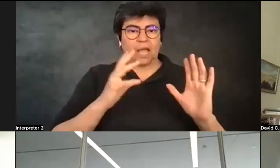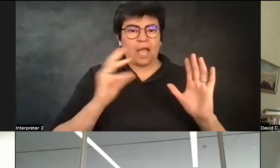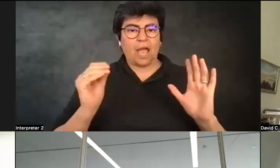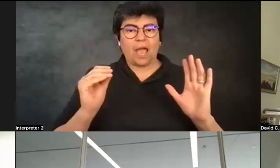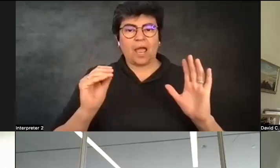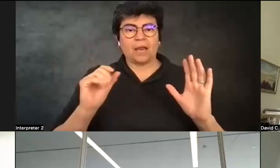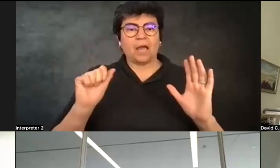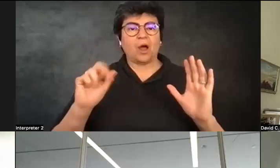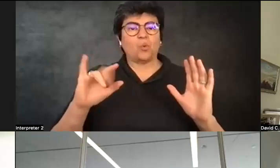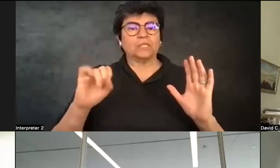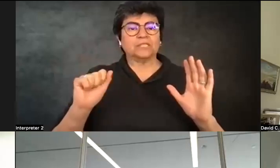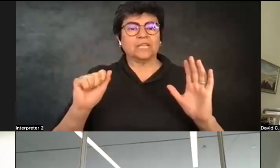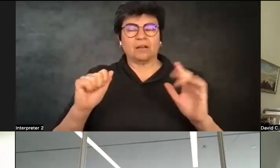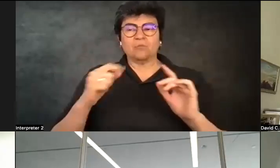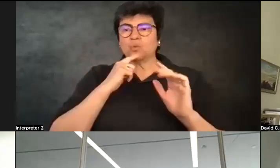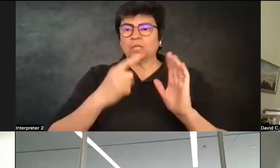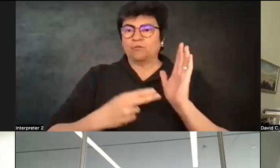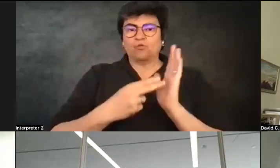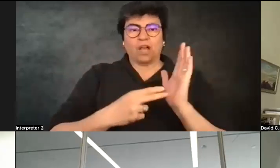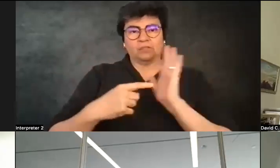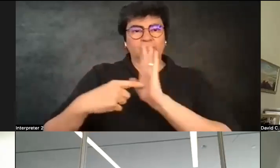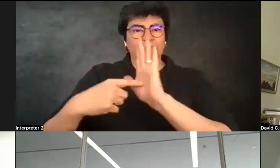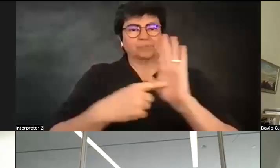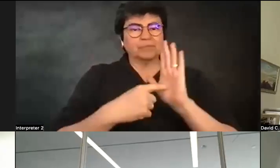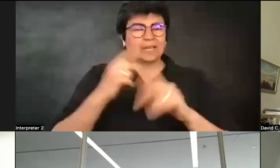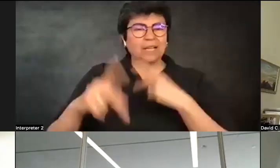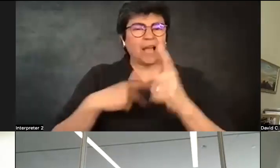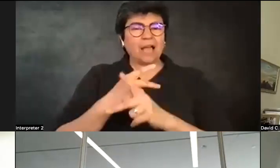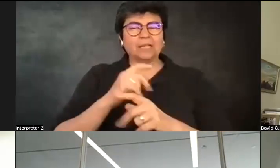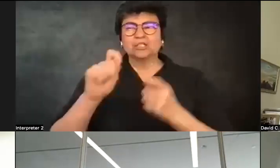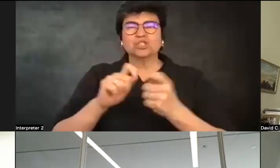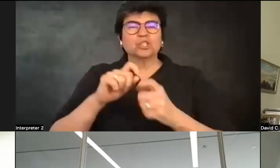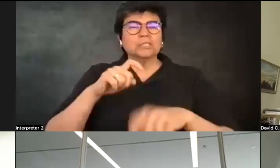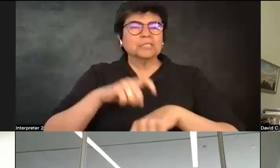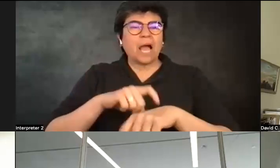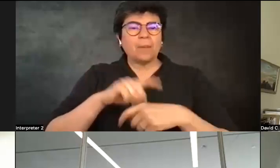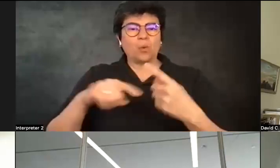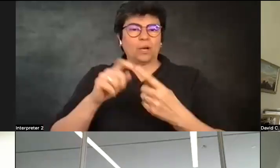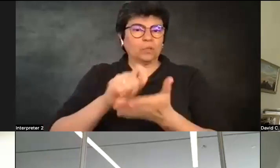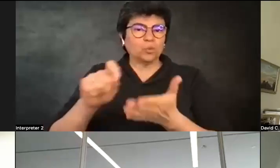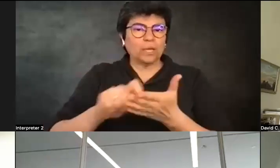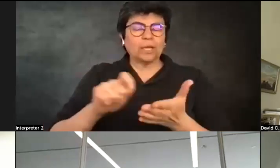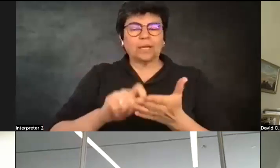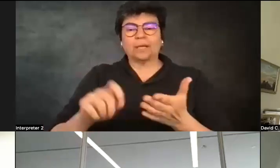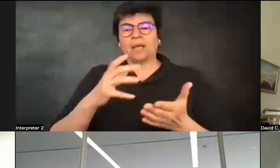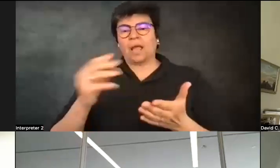ERISA, frankly, reflects a certain type or a certain time when it was written and has